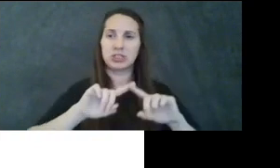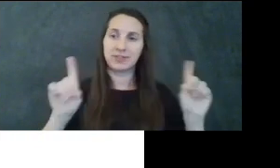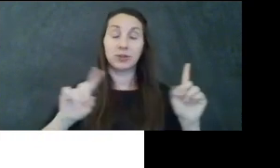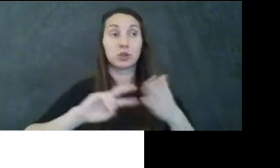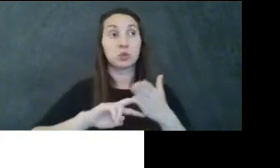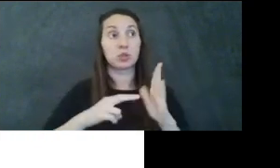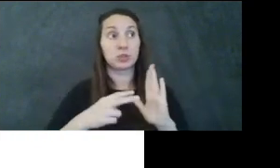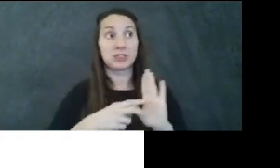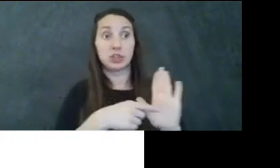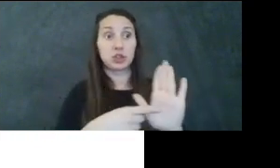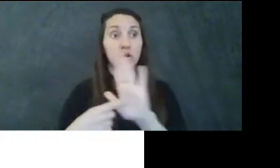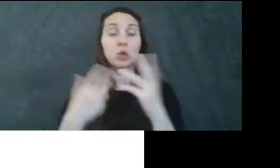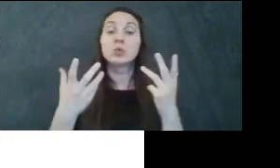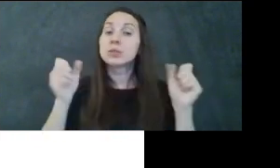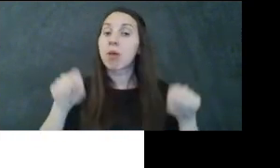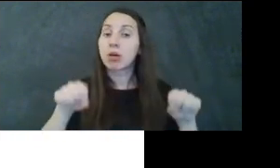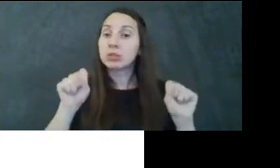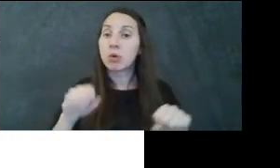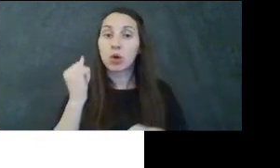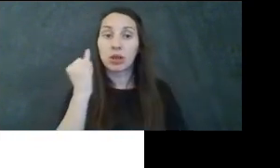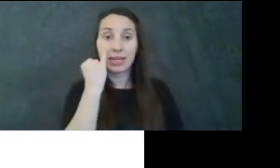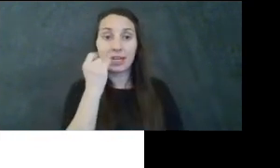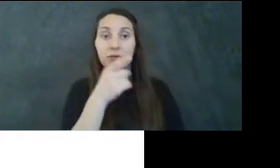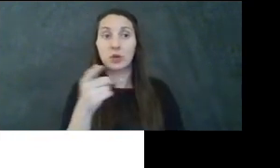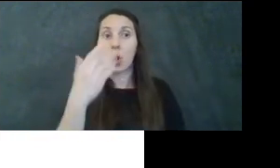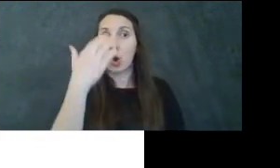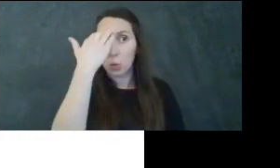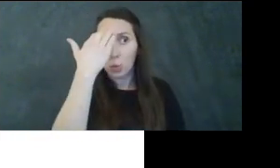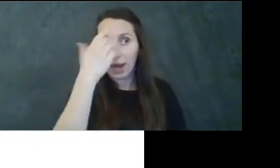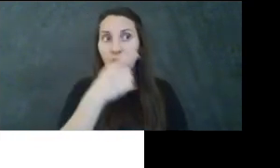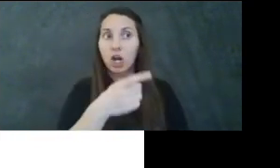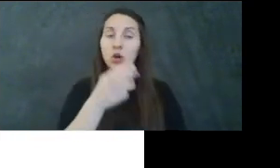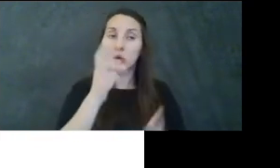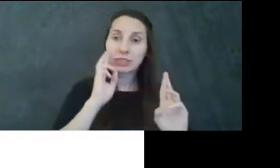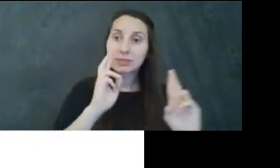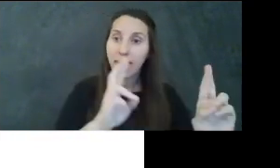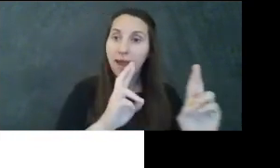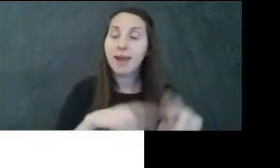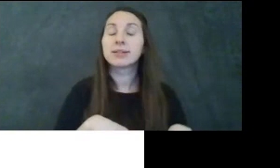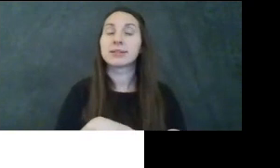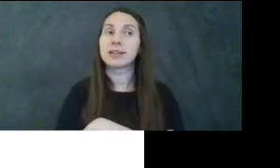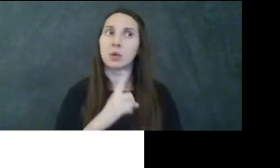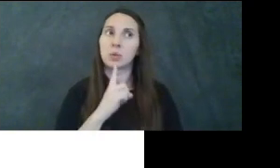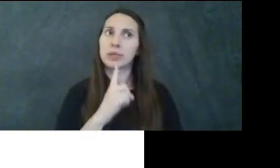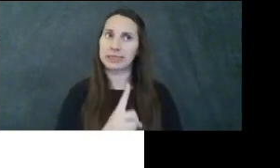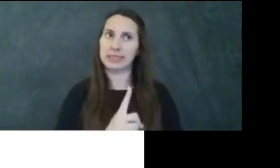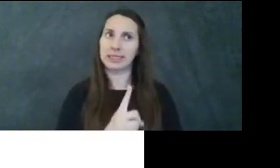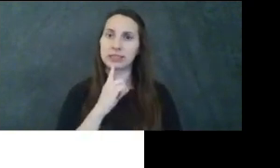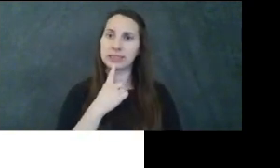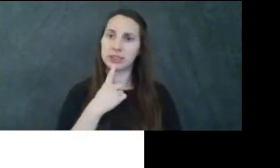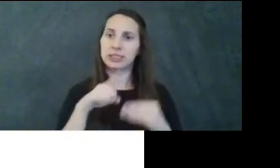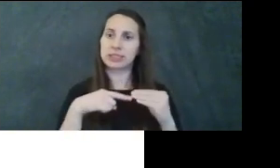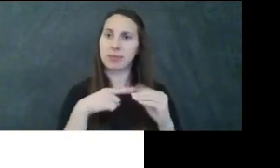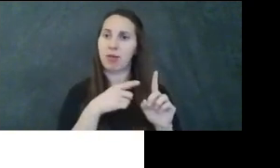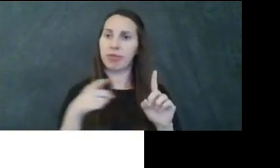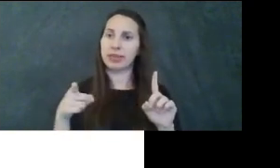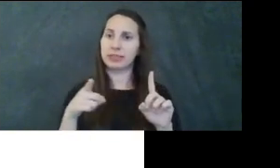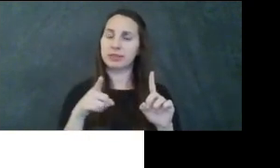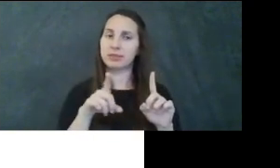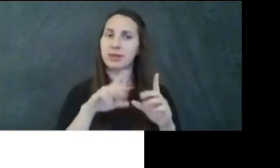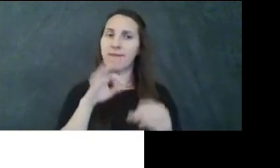possible when one is conscious, respects, and takes seriously these voters, going into an